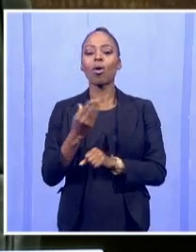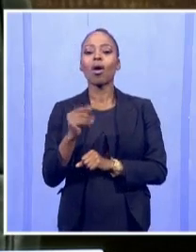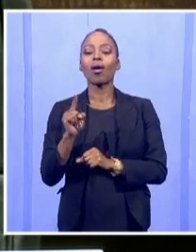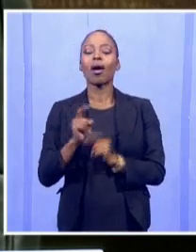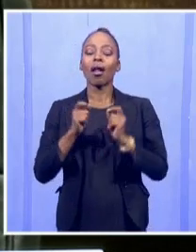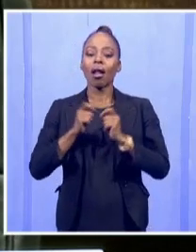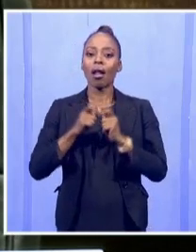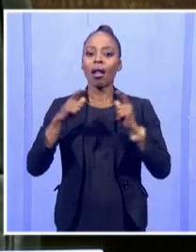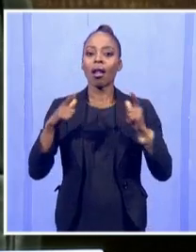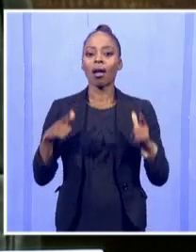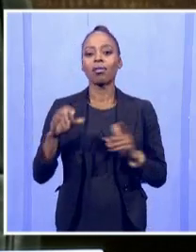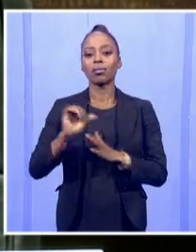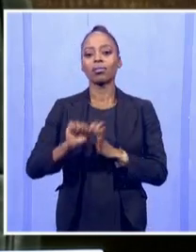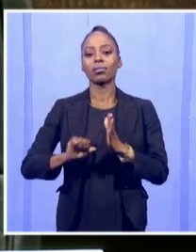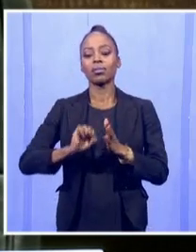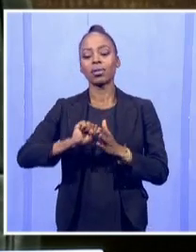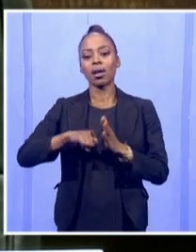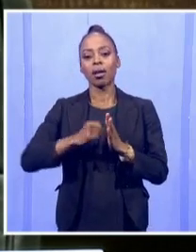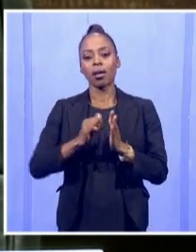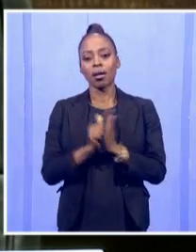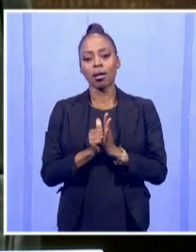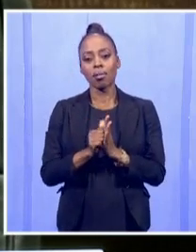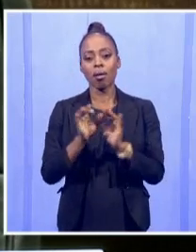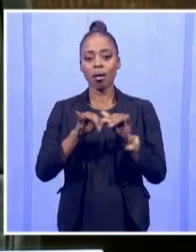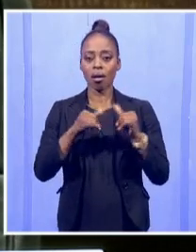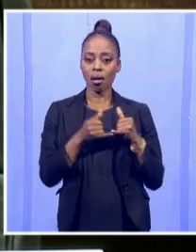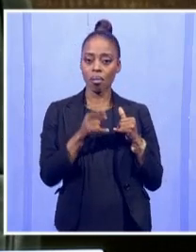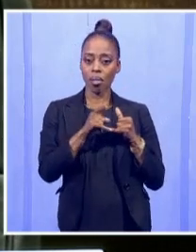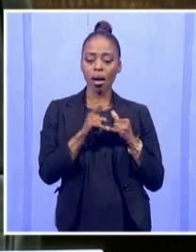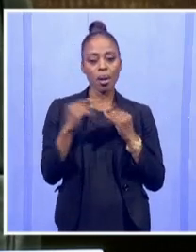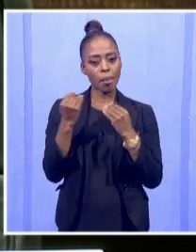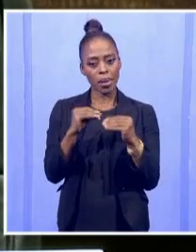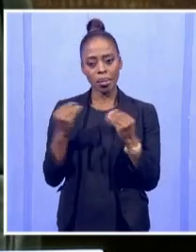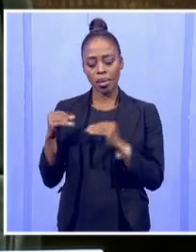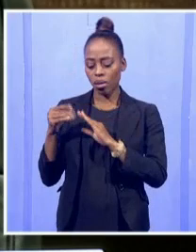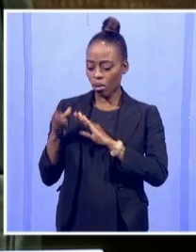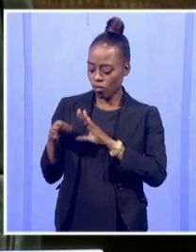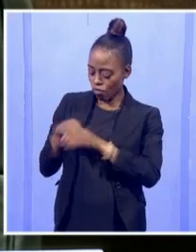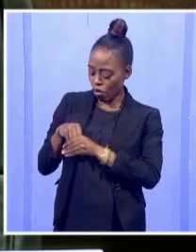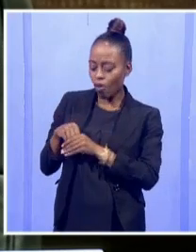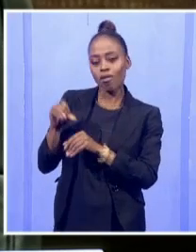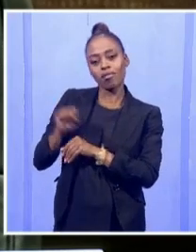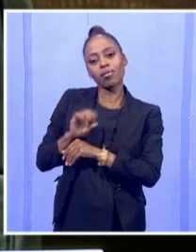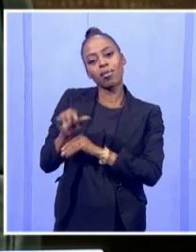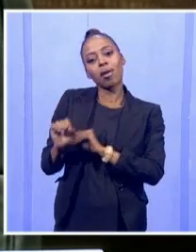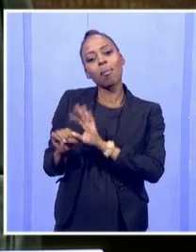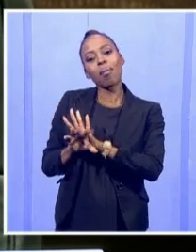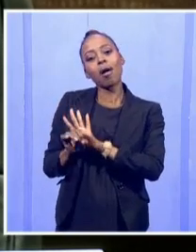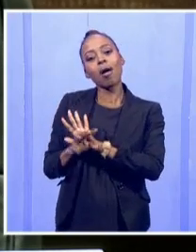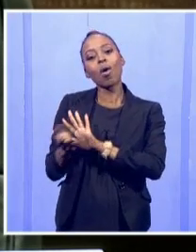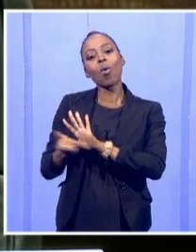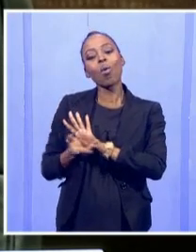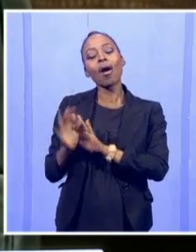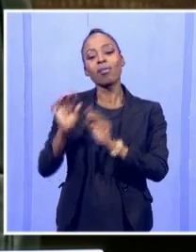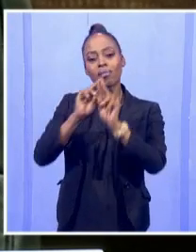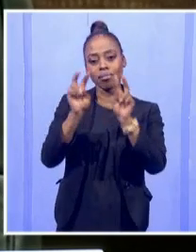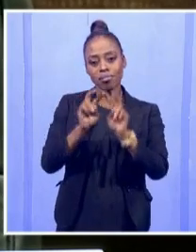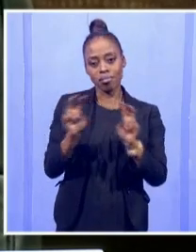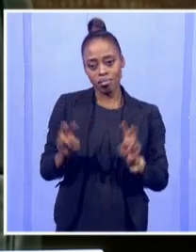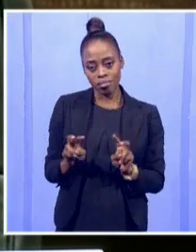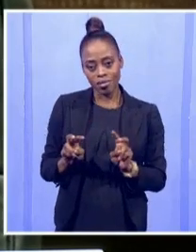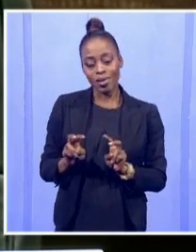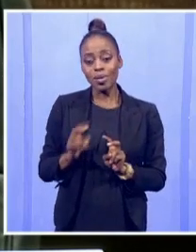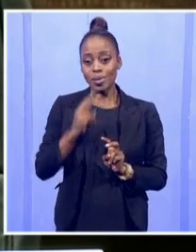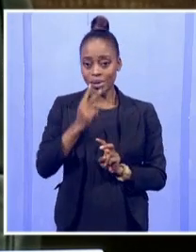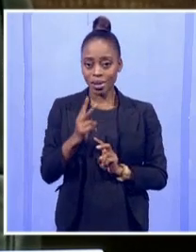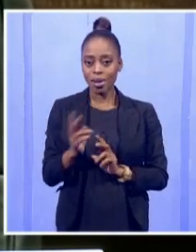large Saudi Arabian company busy and active in the South African market in energy. We see